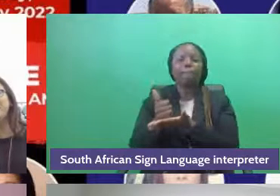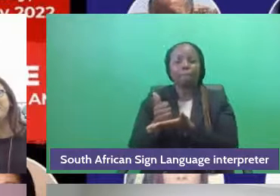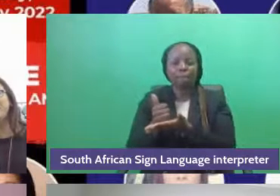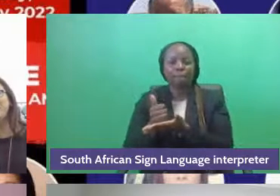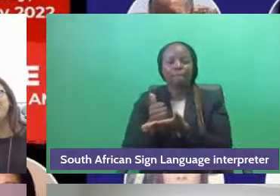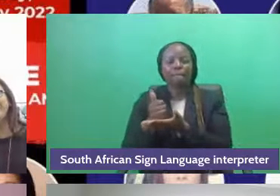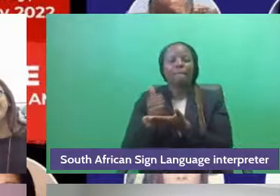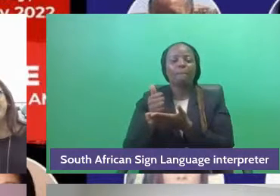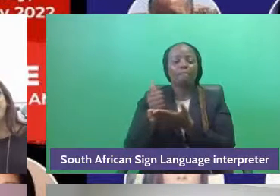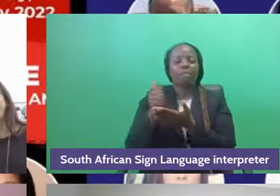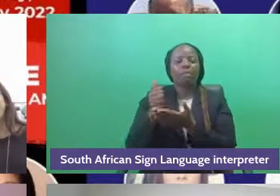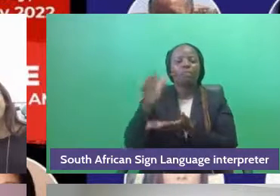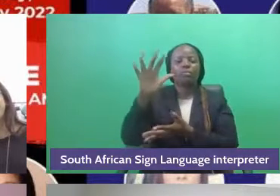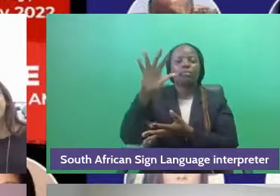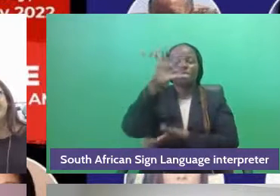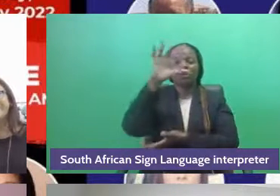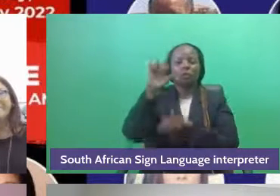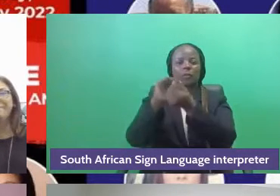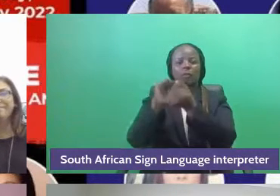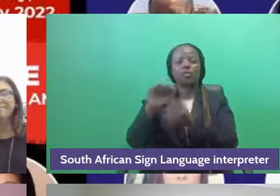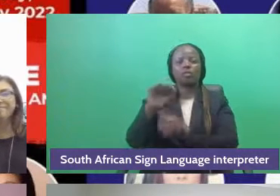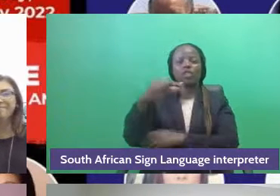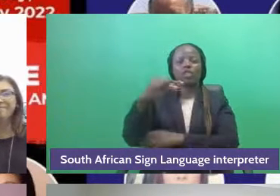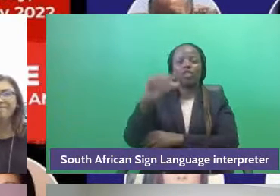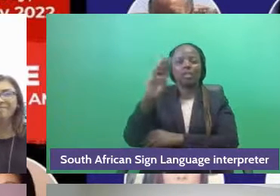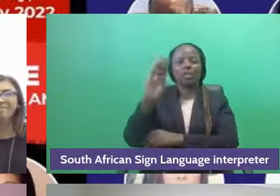essence is what we do related to GBF.